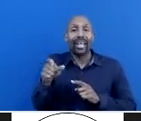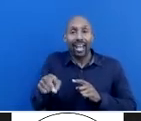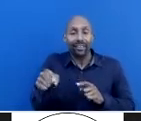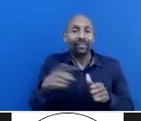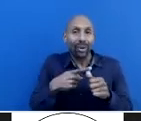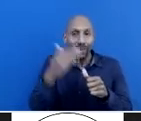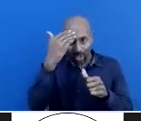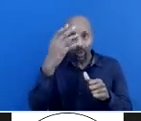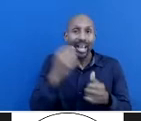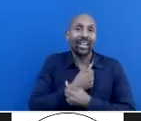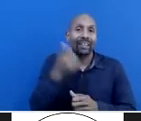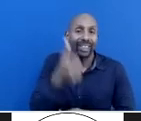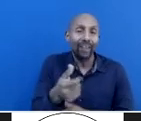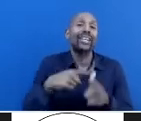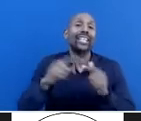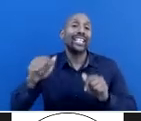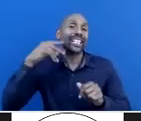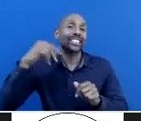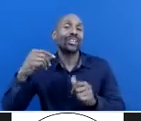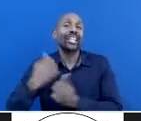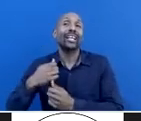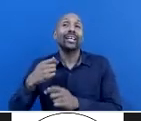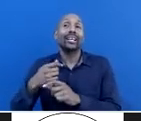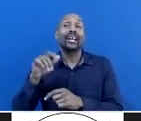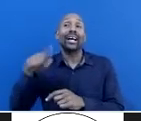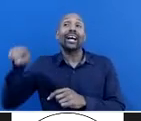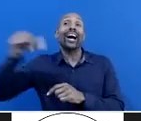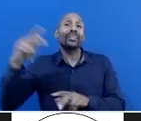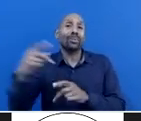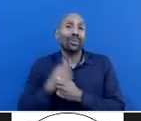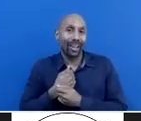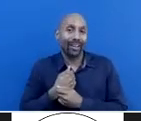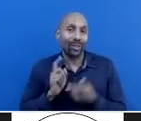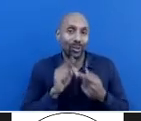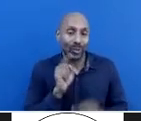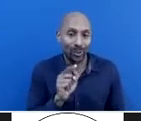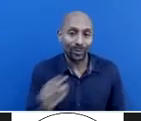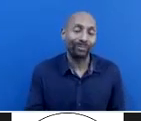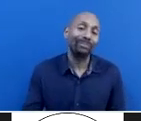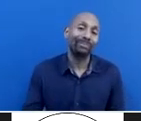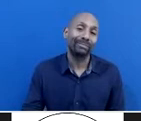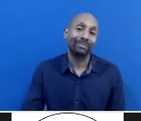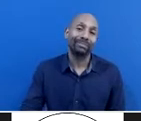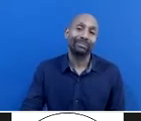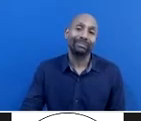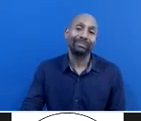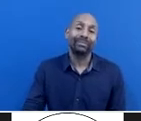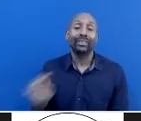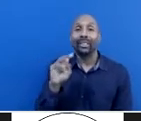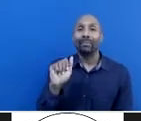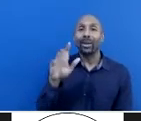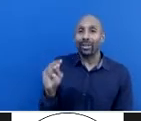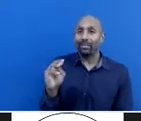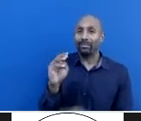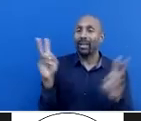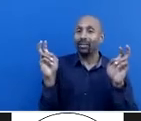to Malcolm X, I promised I would bring it back to Malcolm. Malcolm was once famously said, the problem with the Negro is that if